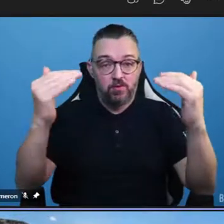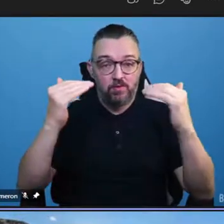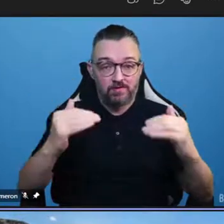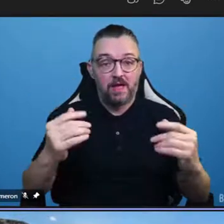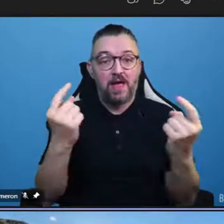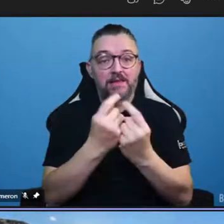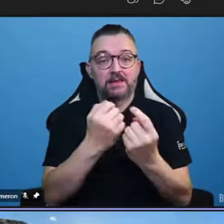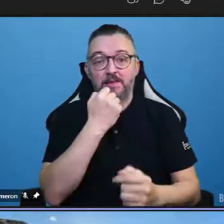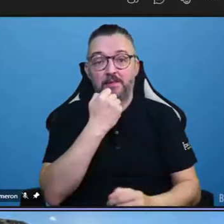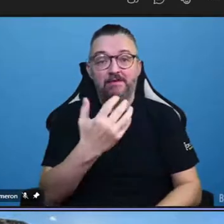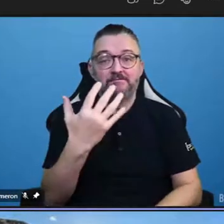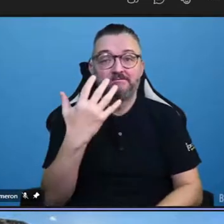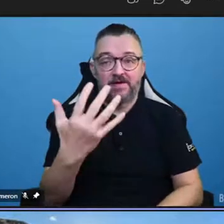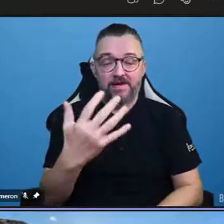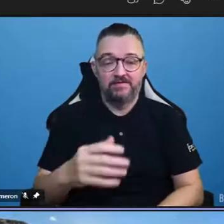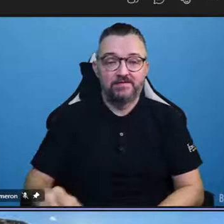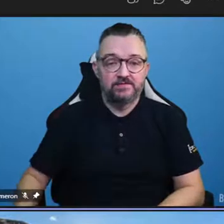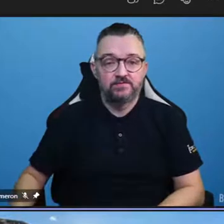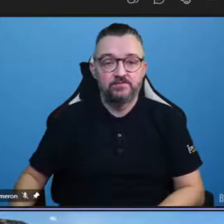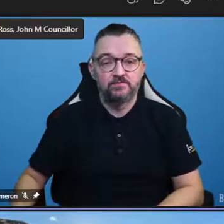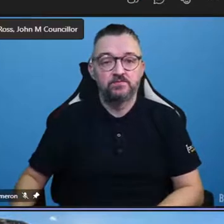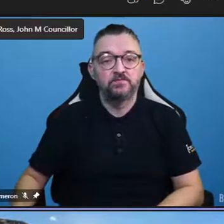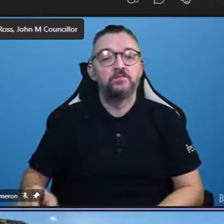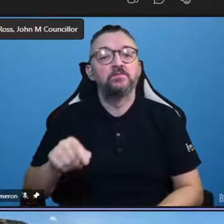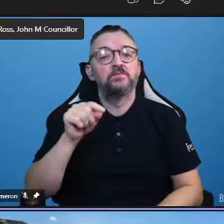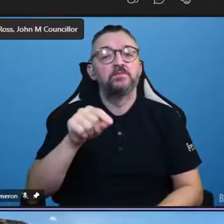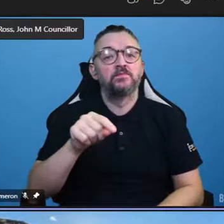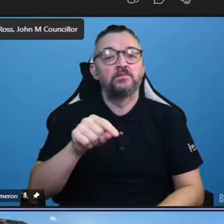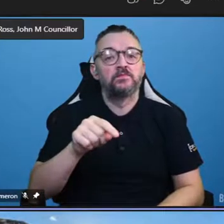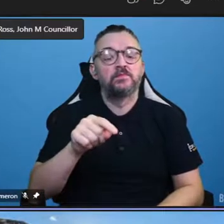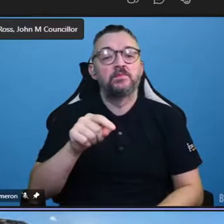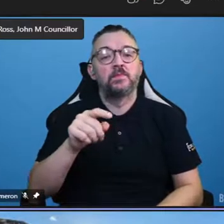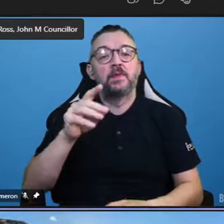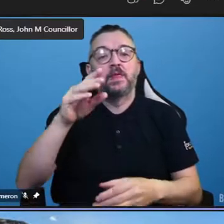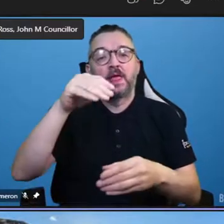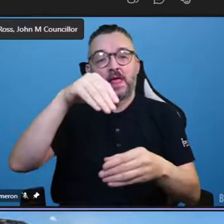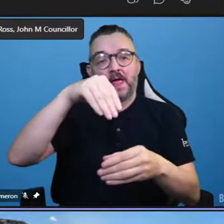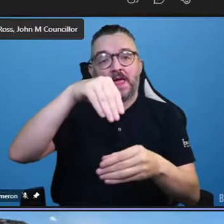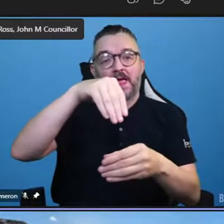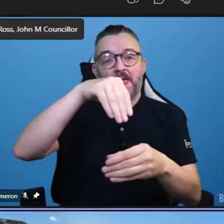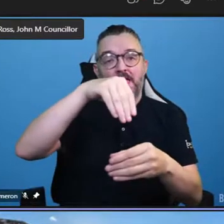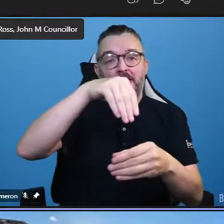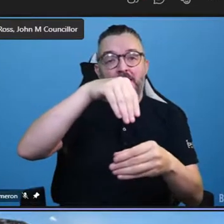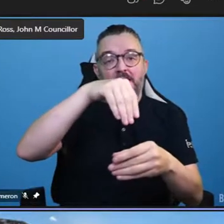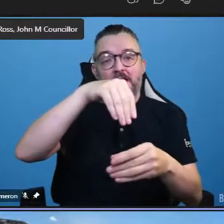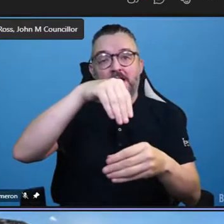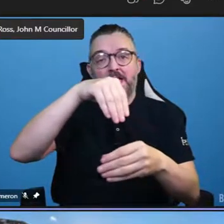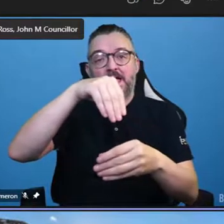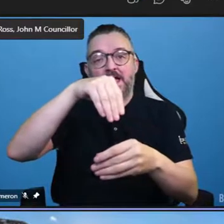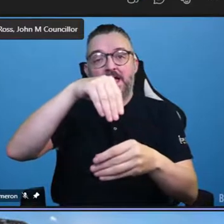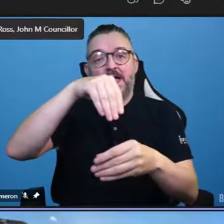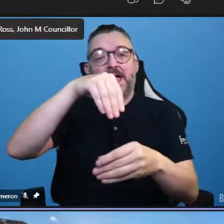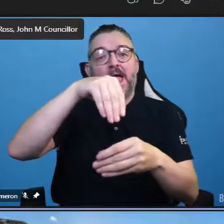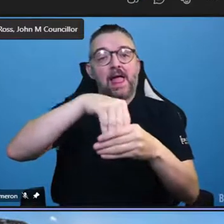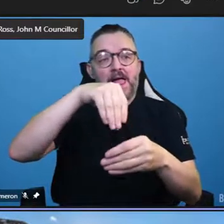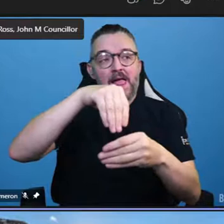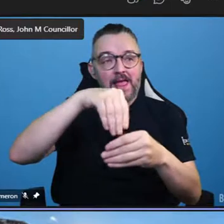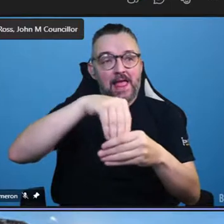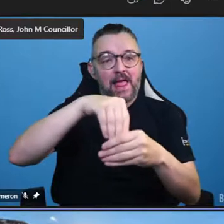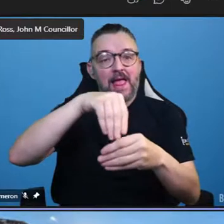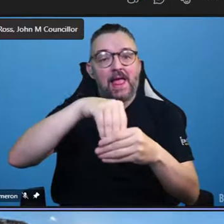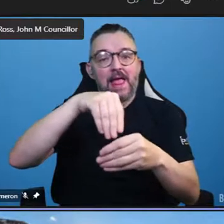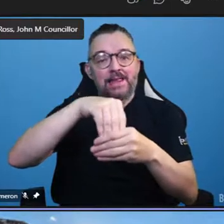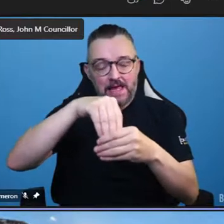item number 5, which is the internal audit plan for the 6 months to 31st of